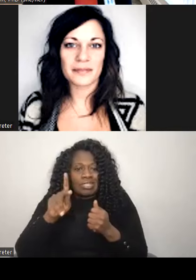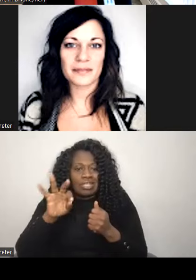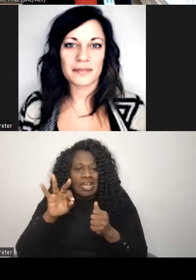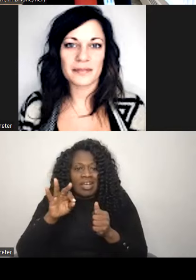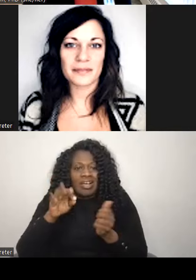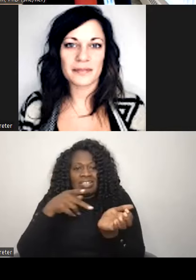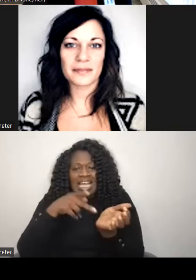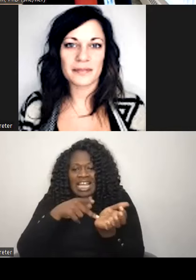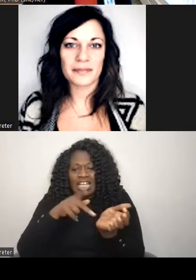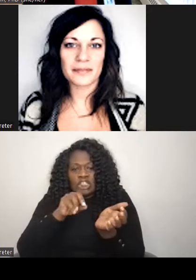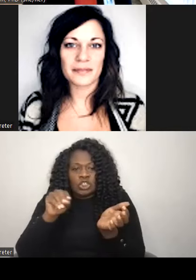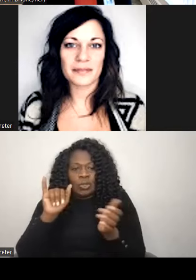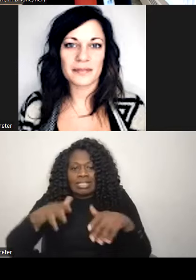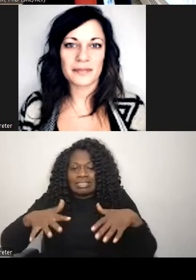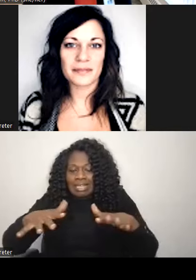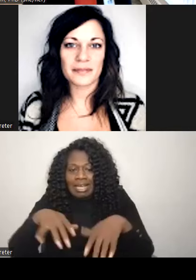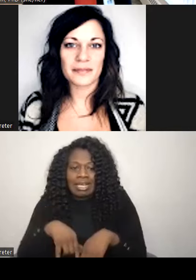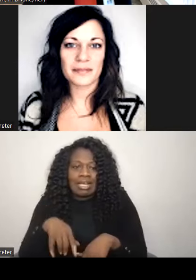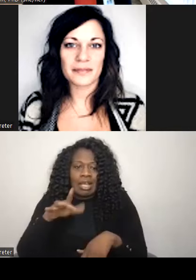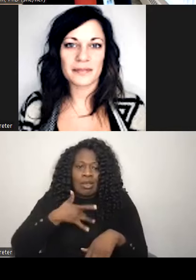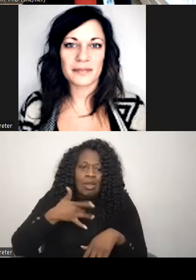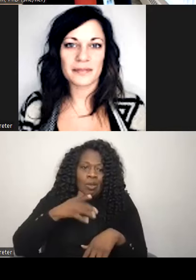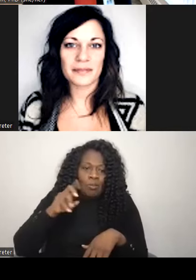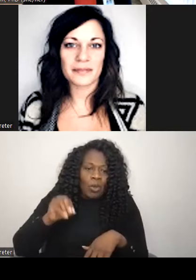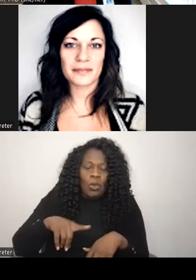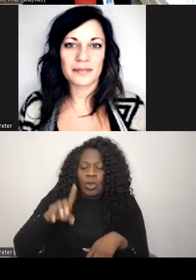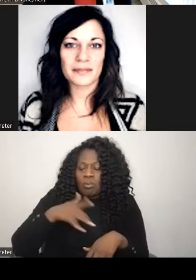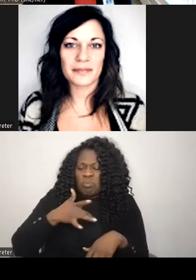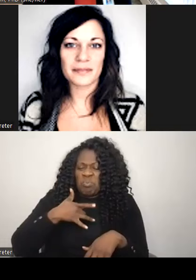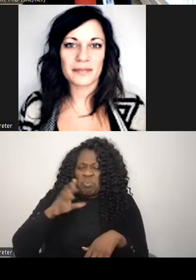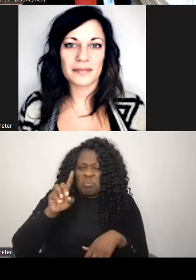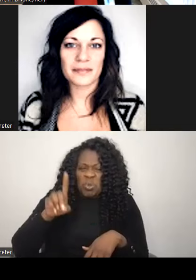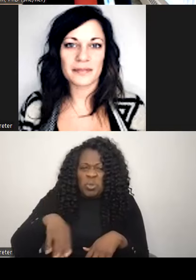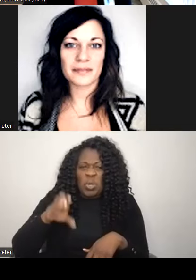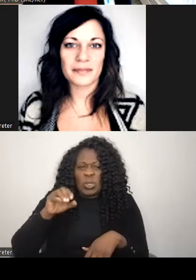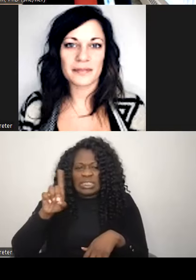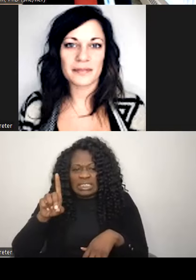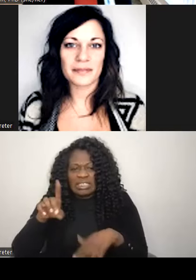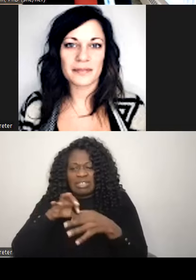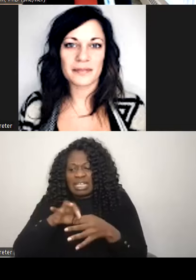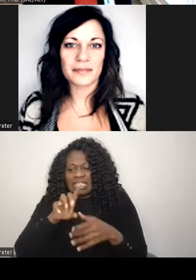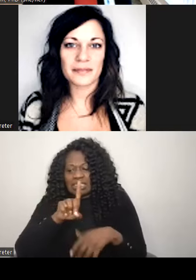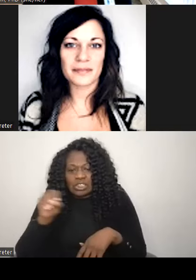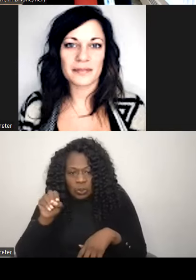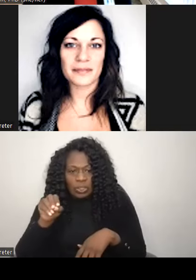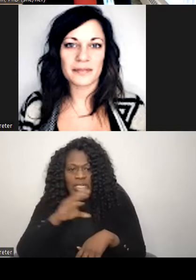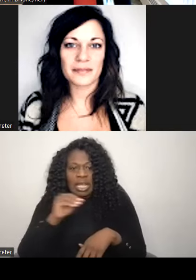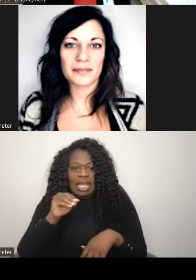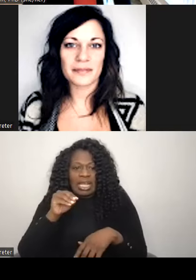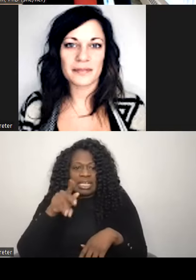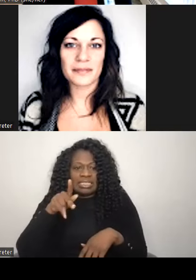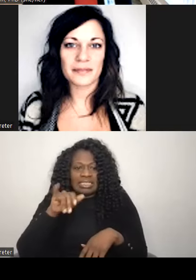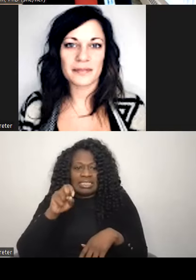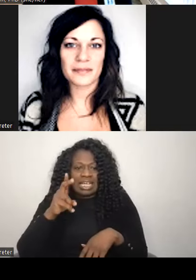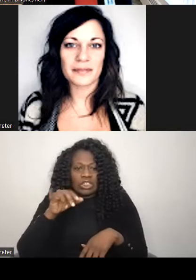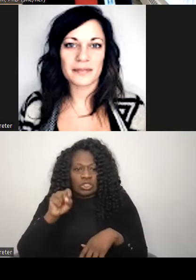psychiatric disorders, including anxiety and mood and OCD and related conditions, as well as serious mental illness and potentially substance abuse